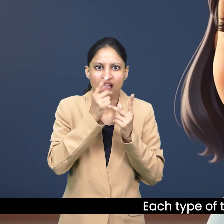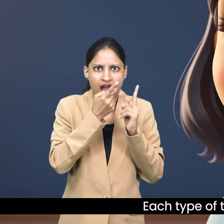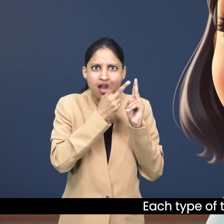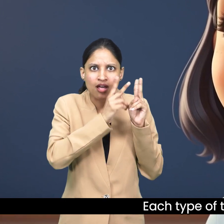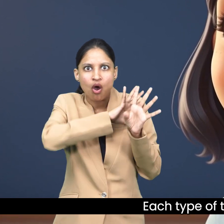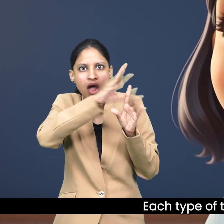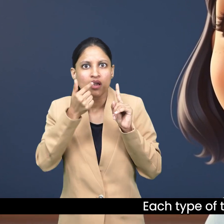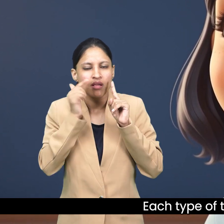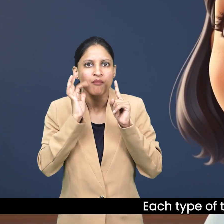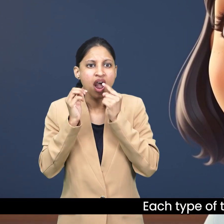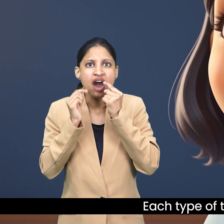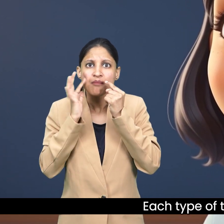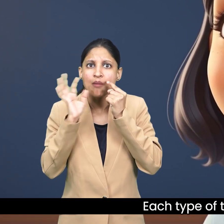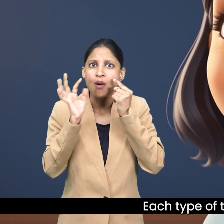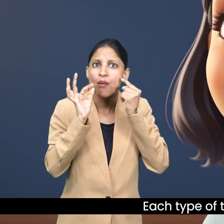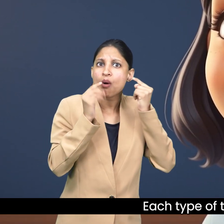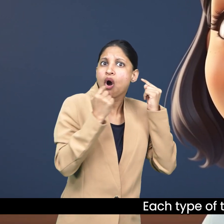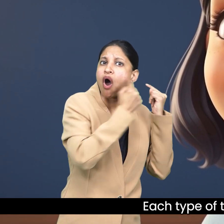important.